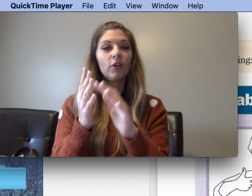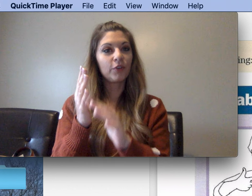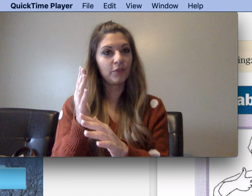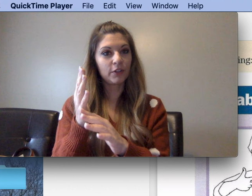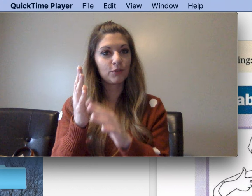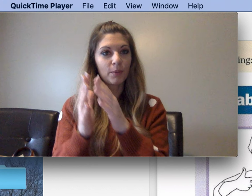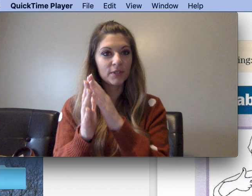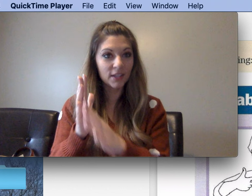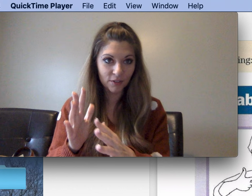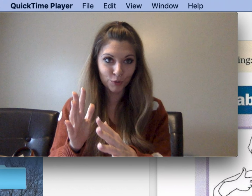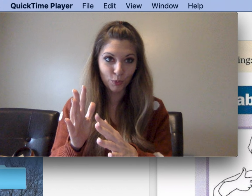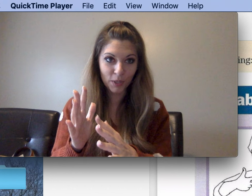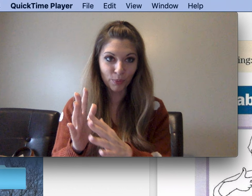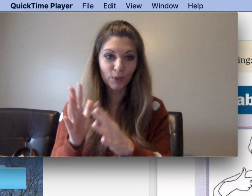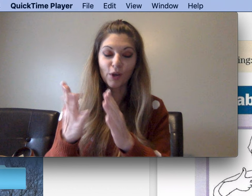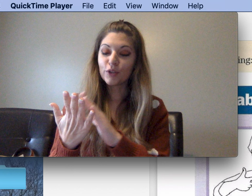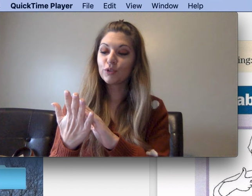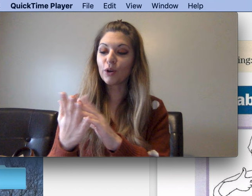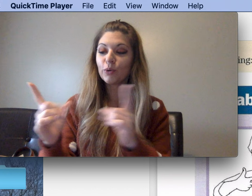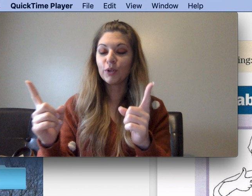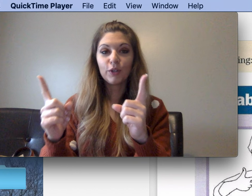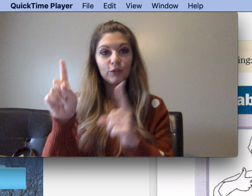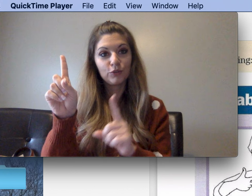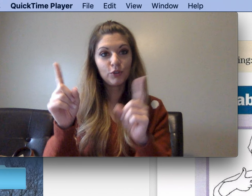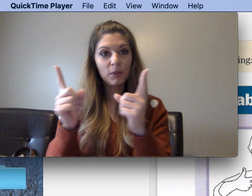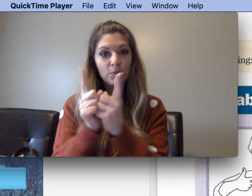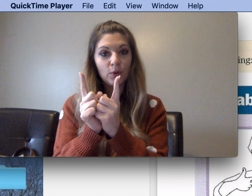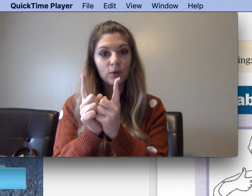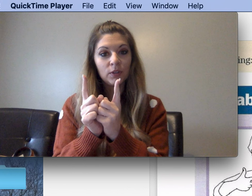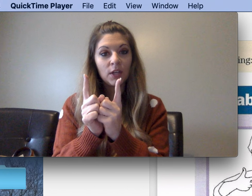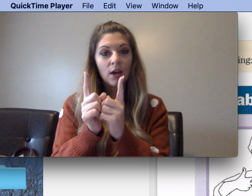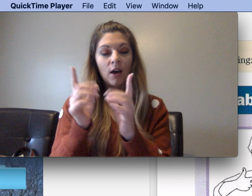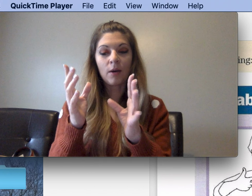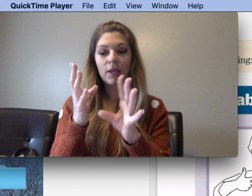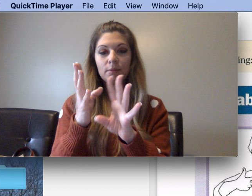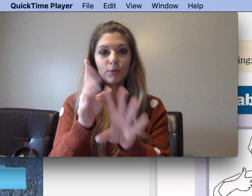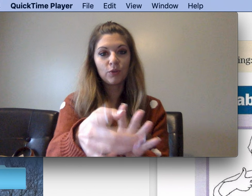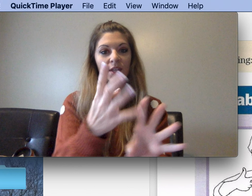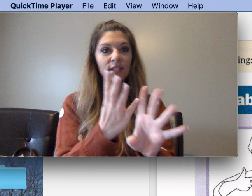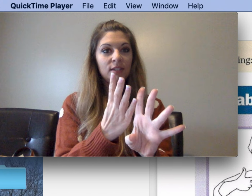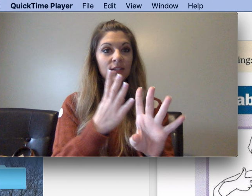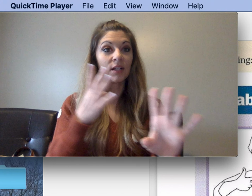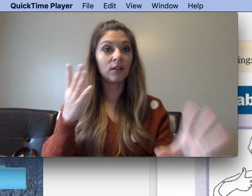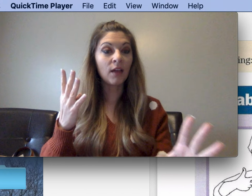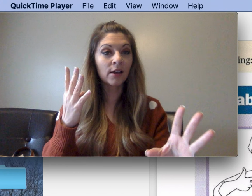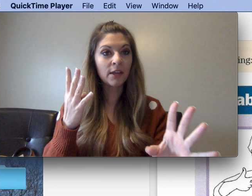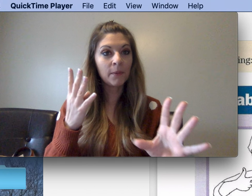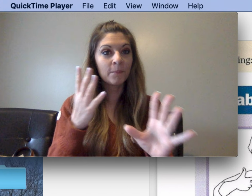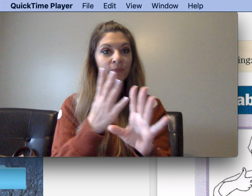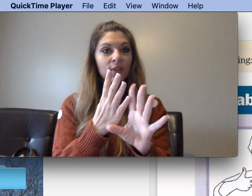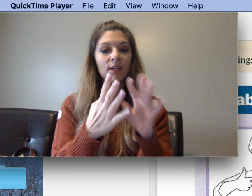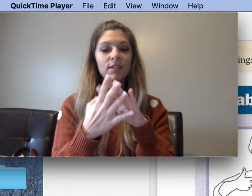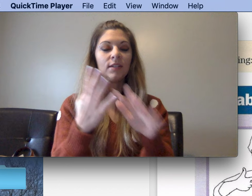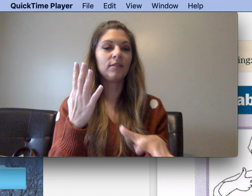all of your fingers represent individual people. So 2 people, so this instance, a